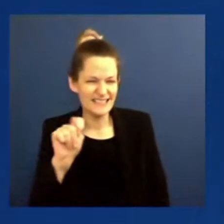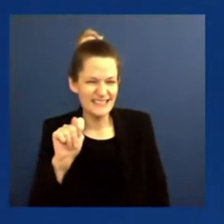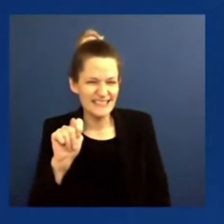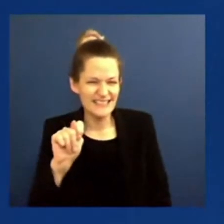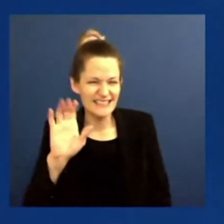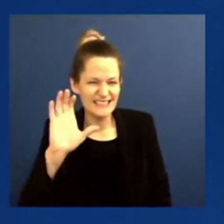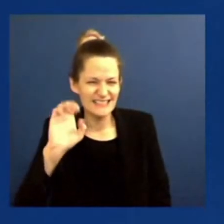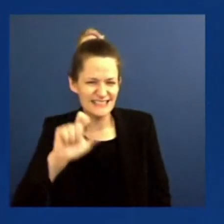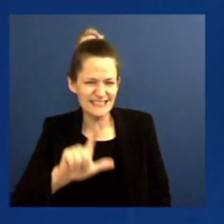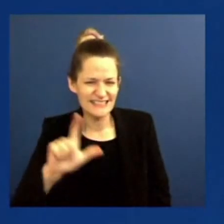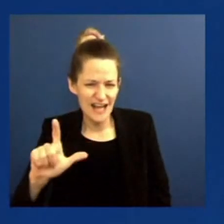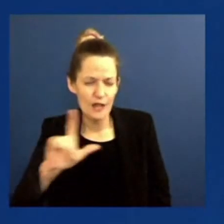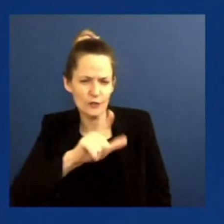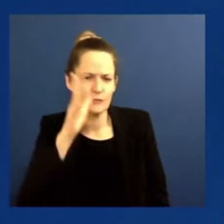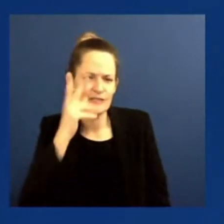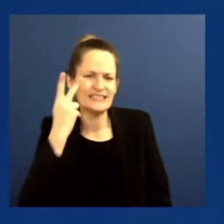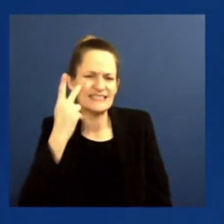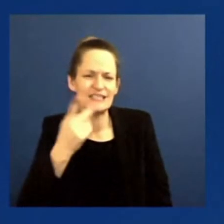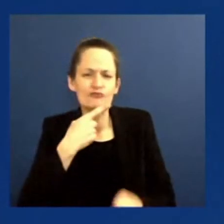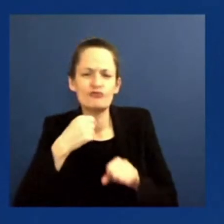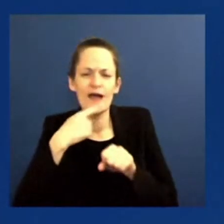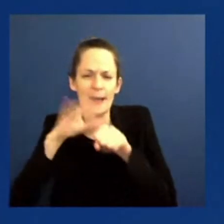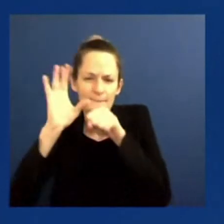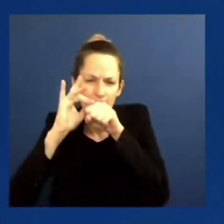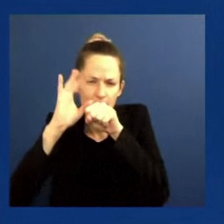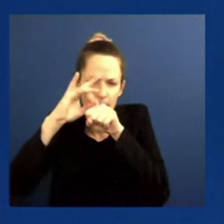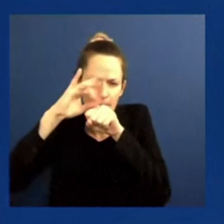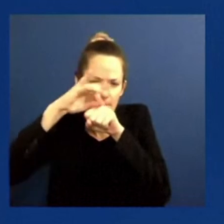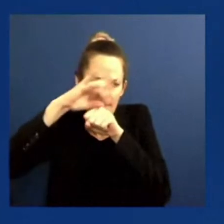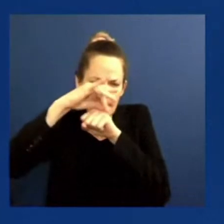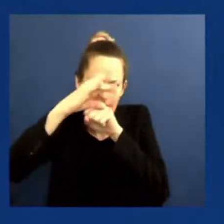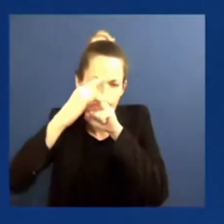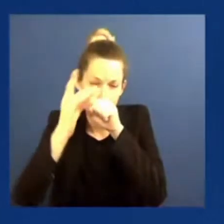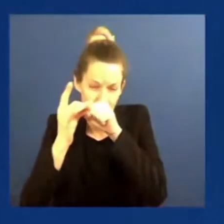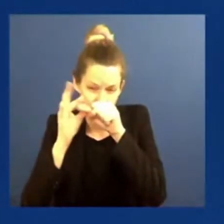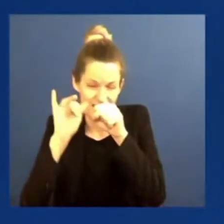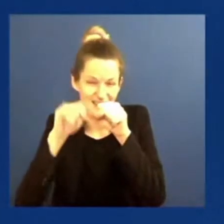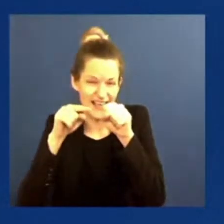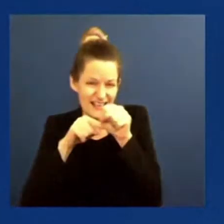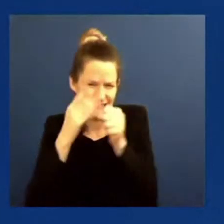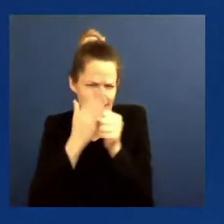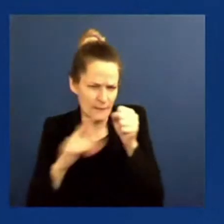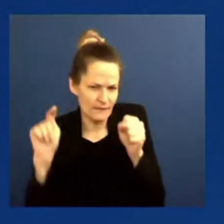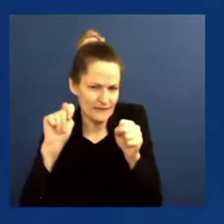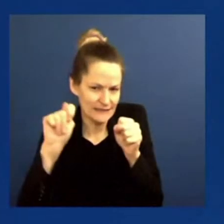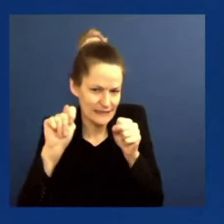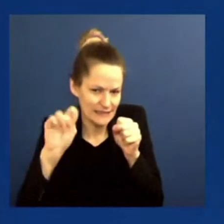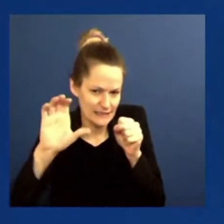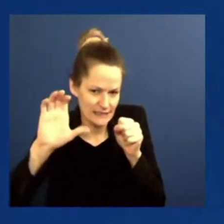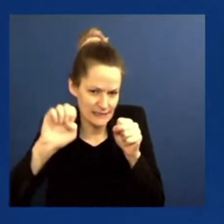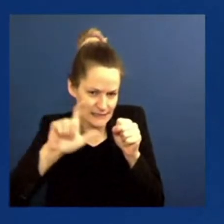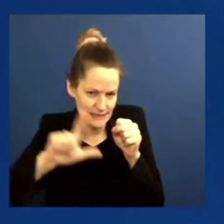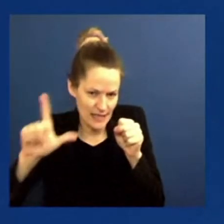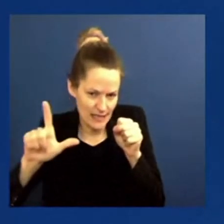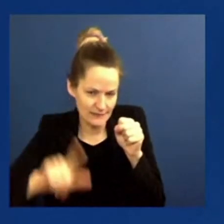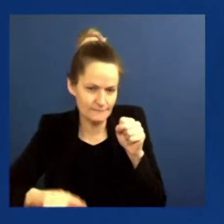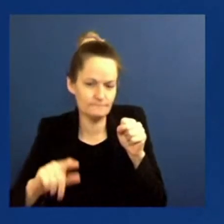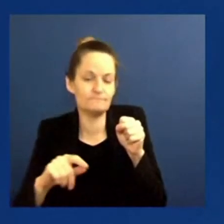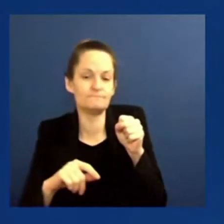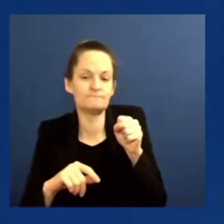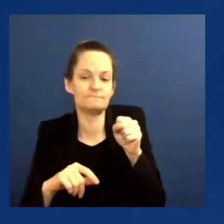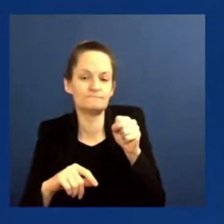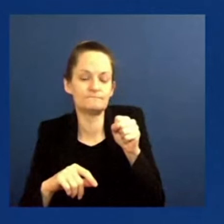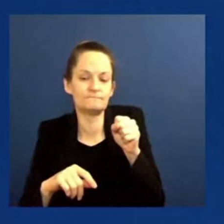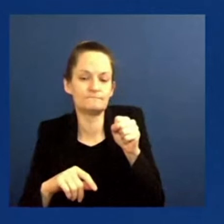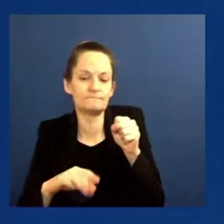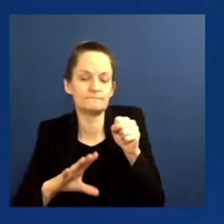The changes that affect an antibody do not nearly impact as much T cell recognition. And